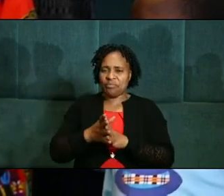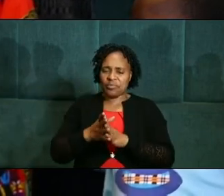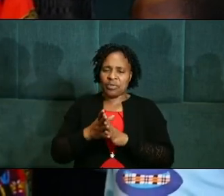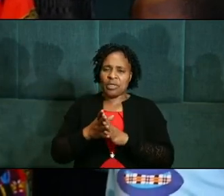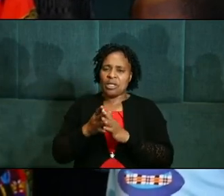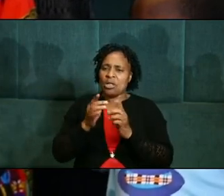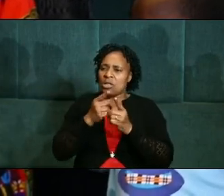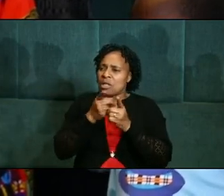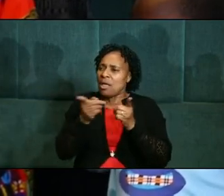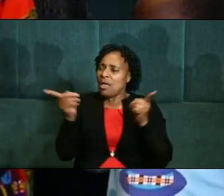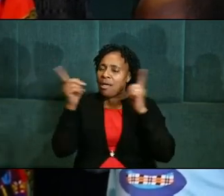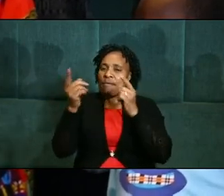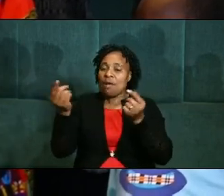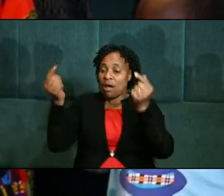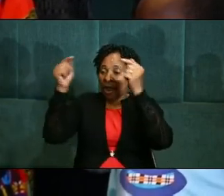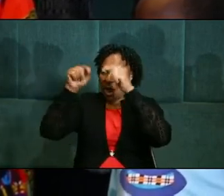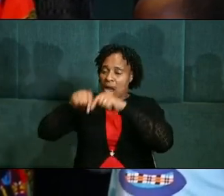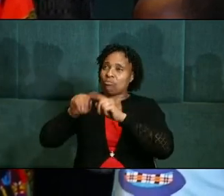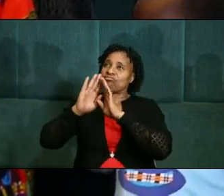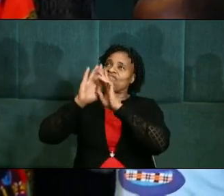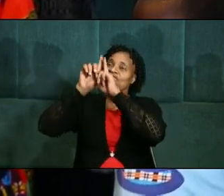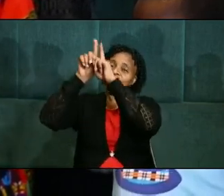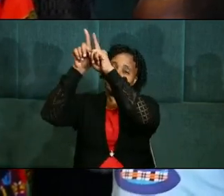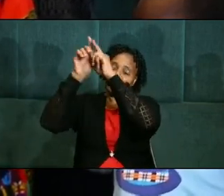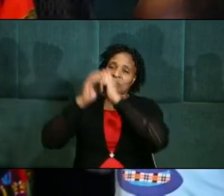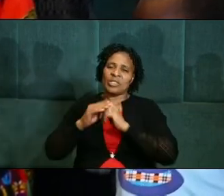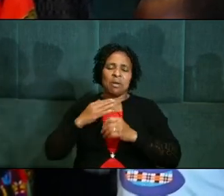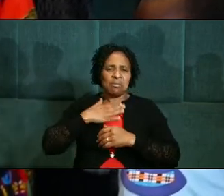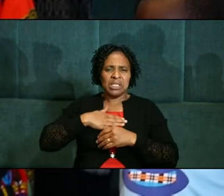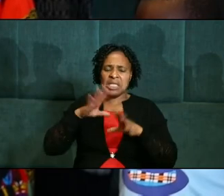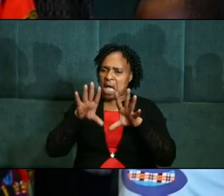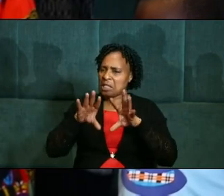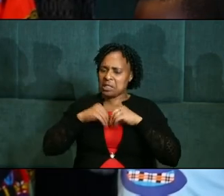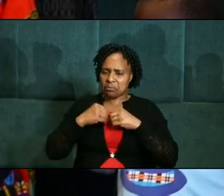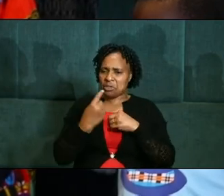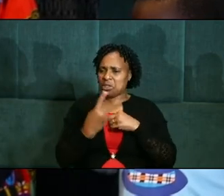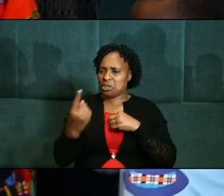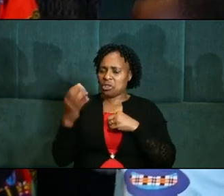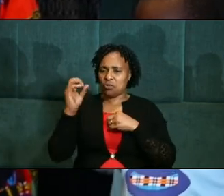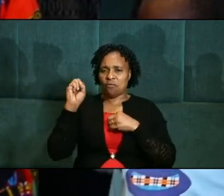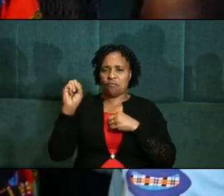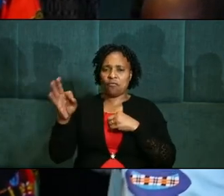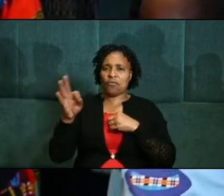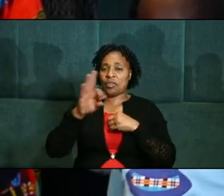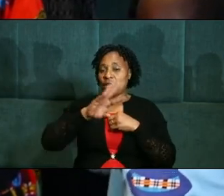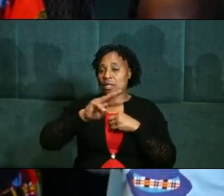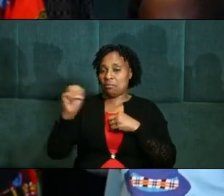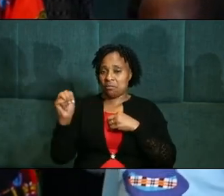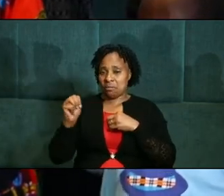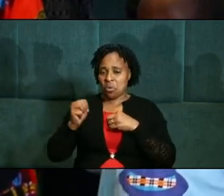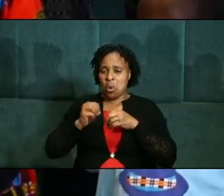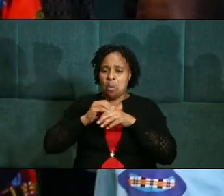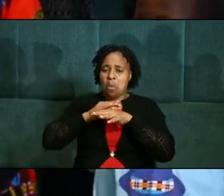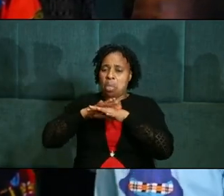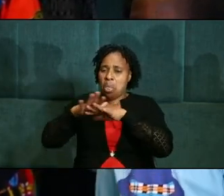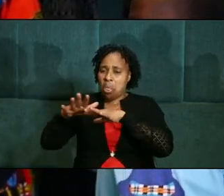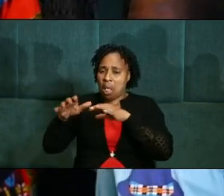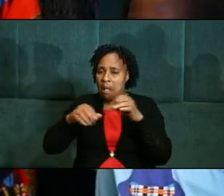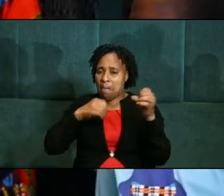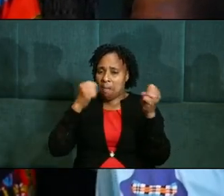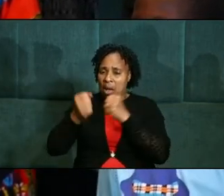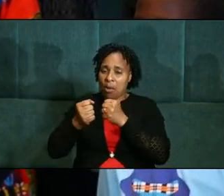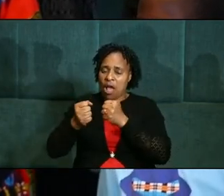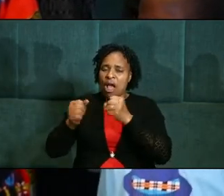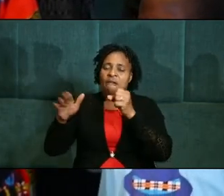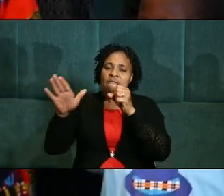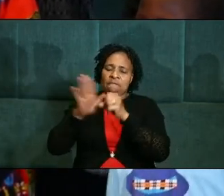have come to you. Please accept each one of them. Yes. Please release your power. Please fill